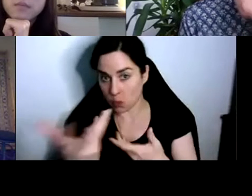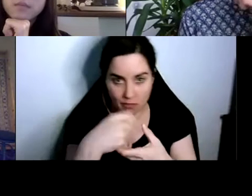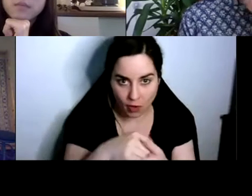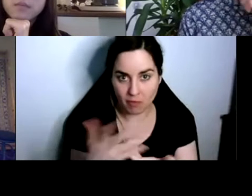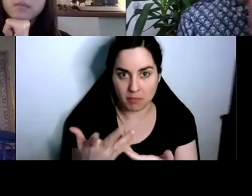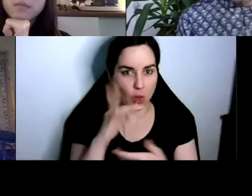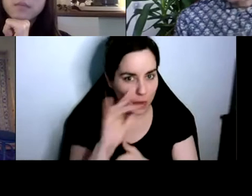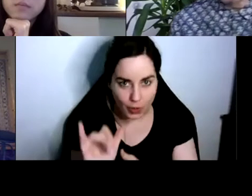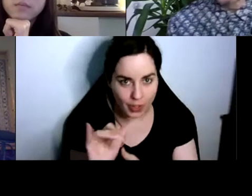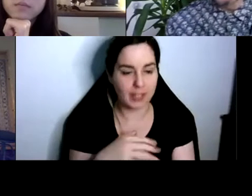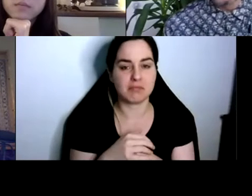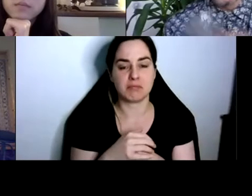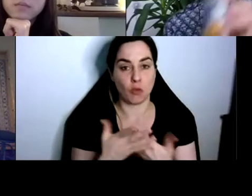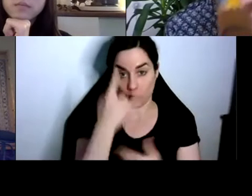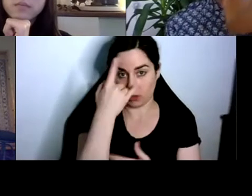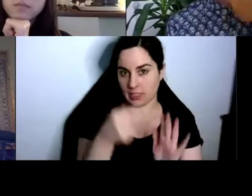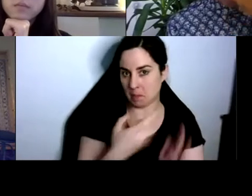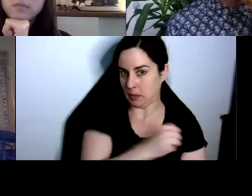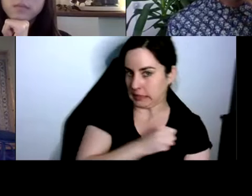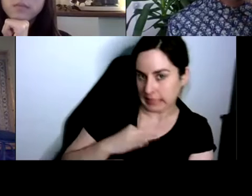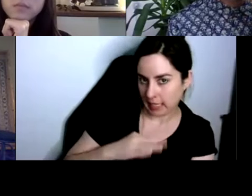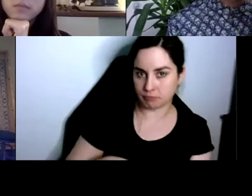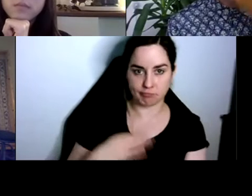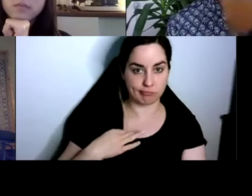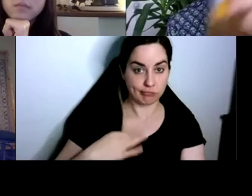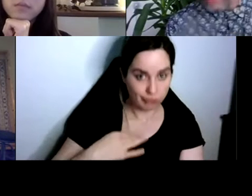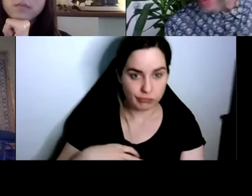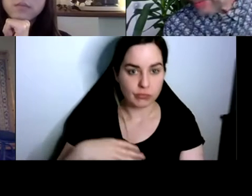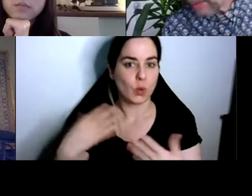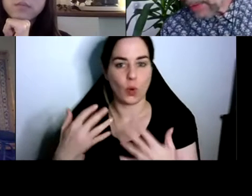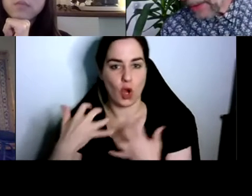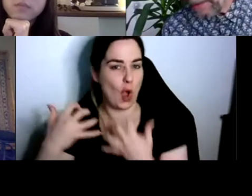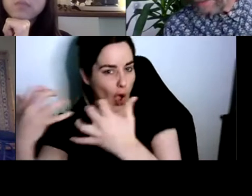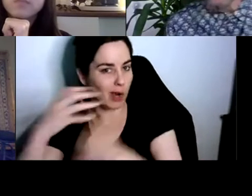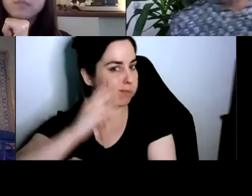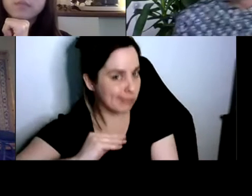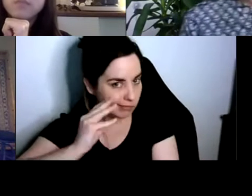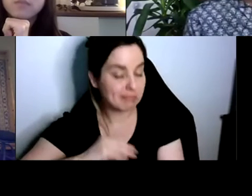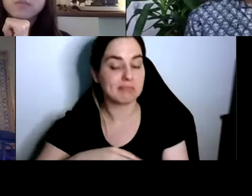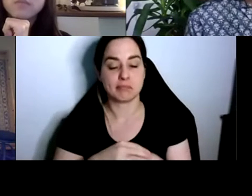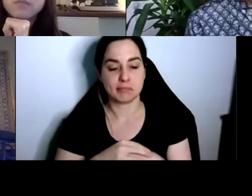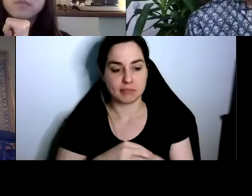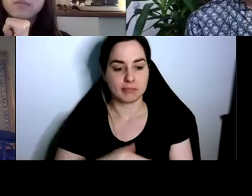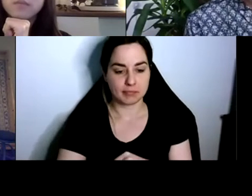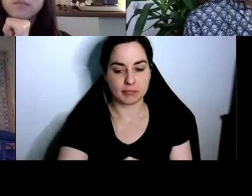as staff, volunteer, or audience. A